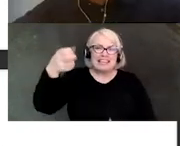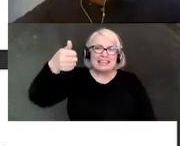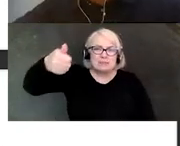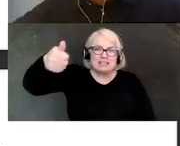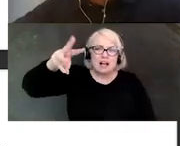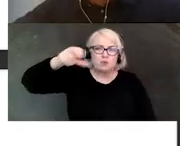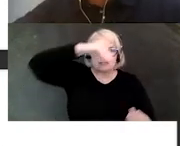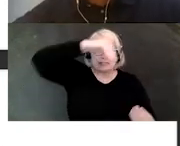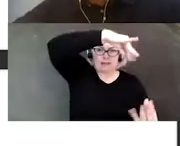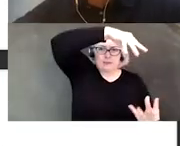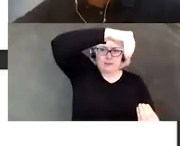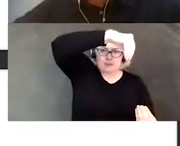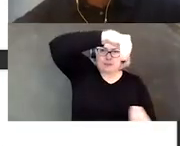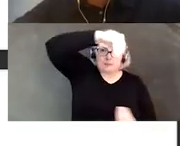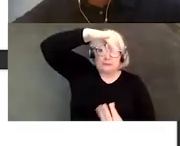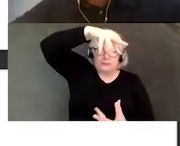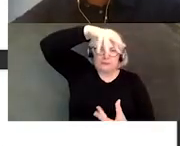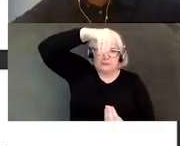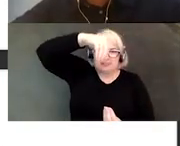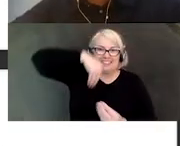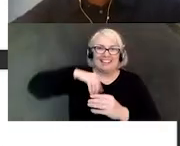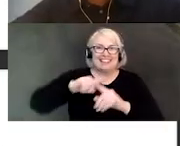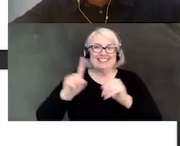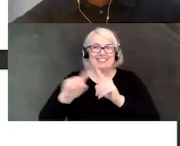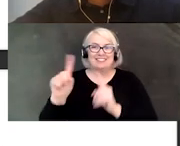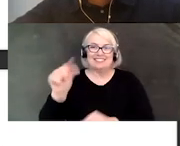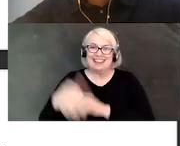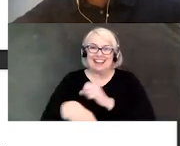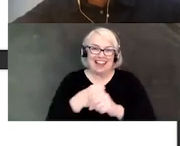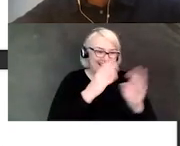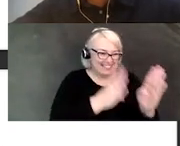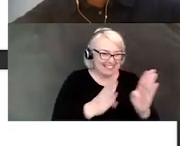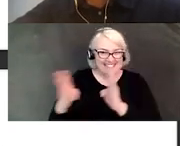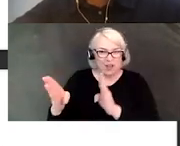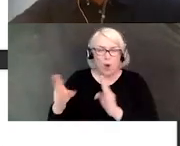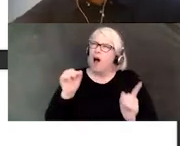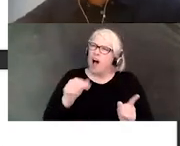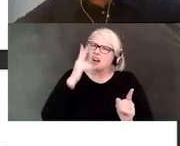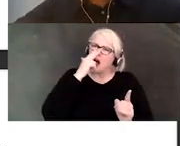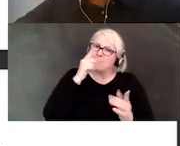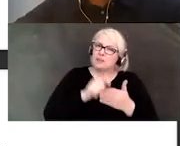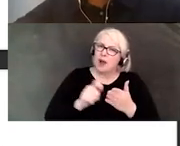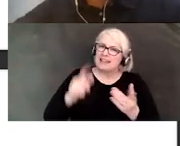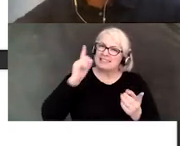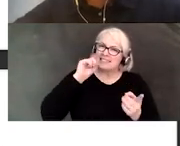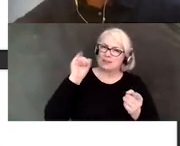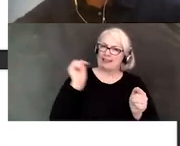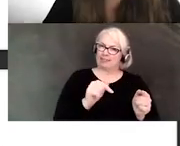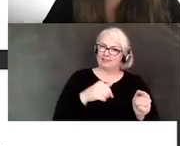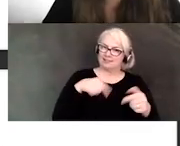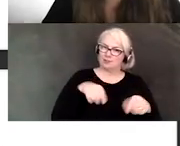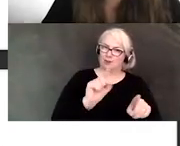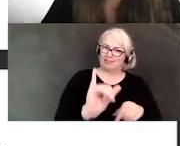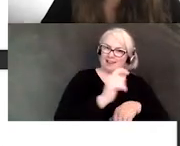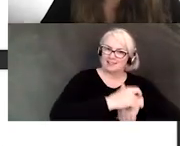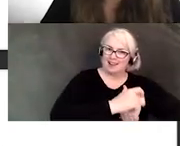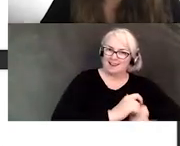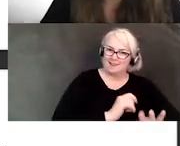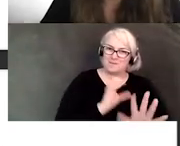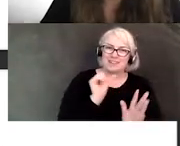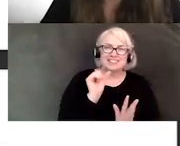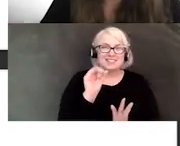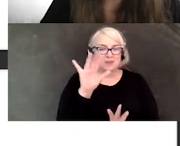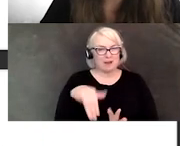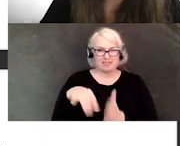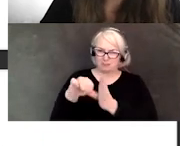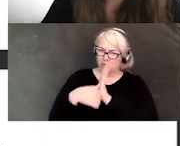about something like this time of comedy writing. And, um, that was just super impressive. Yeah. Just to,